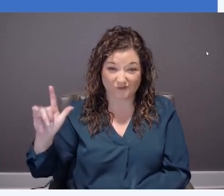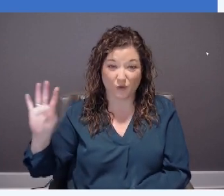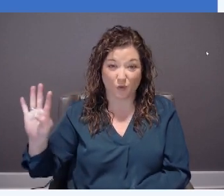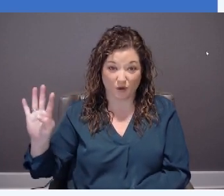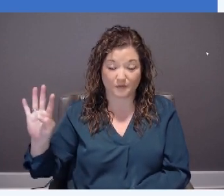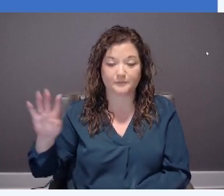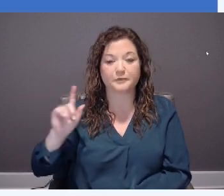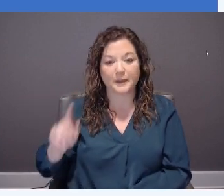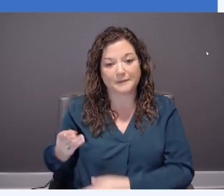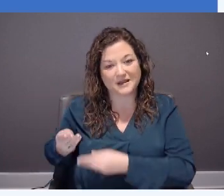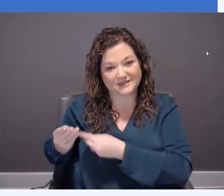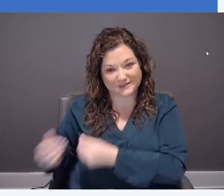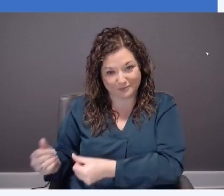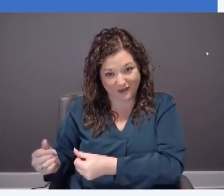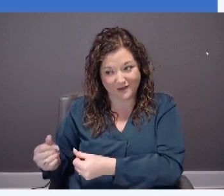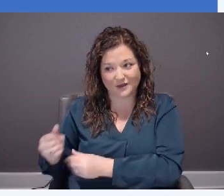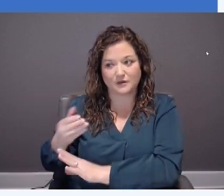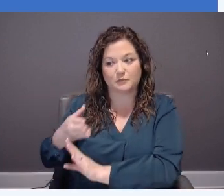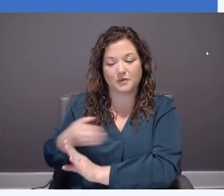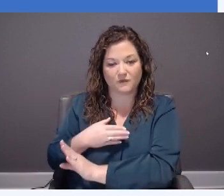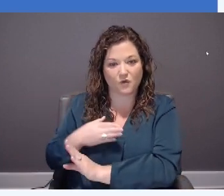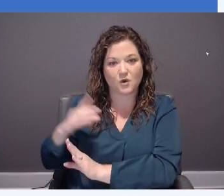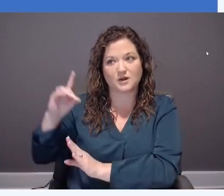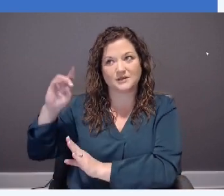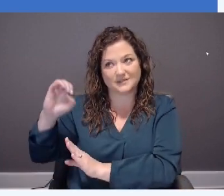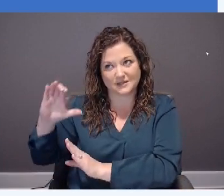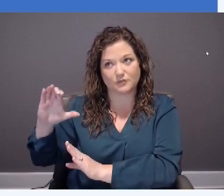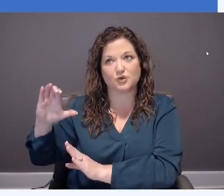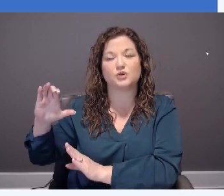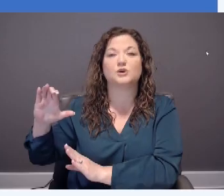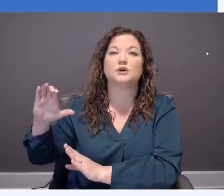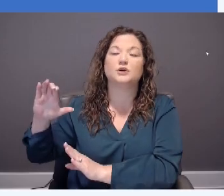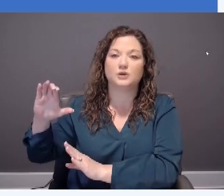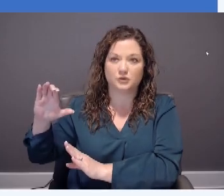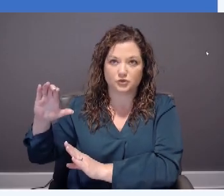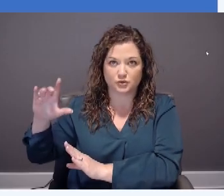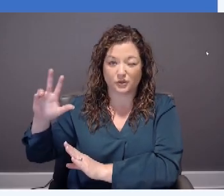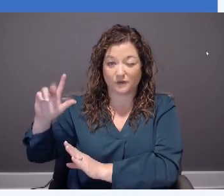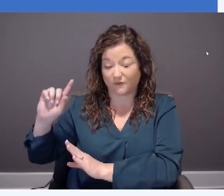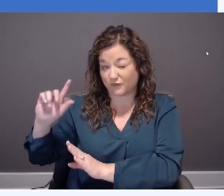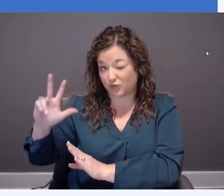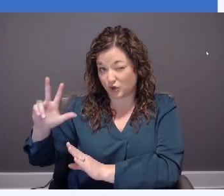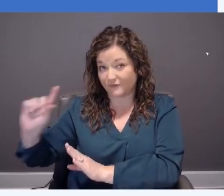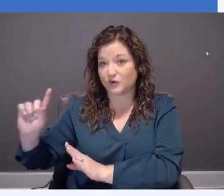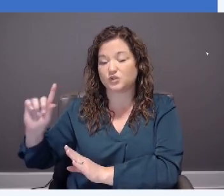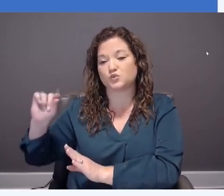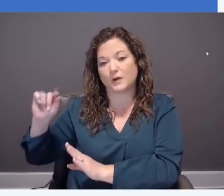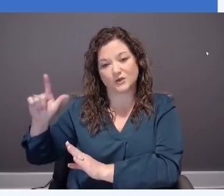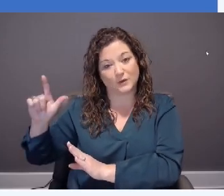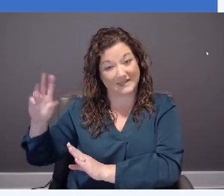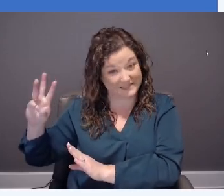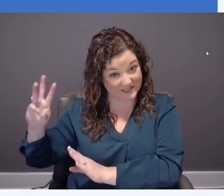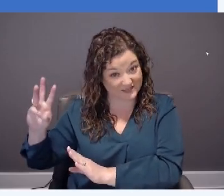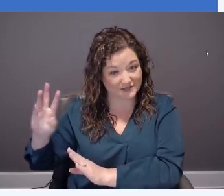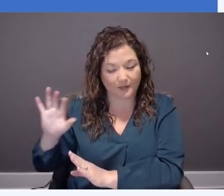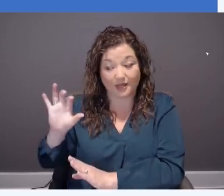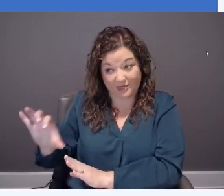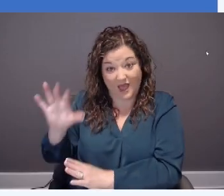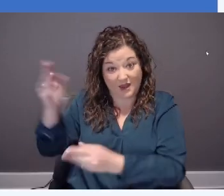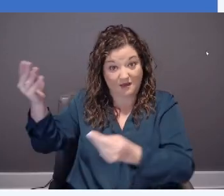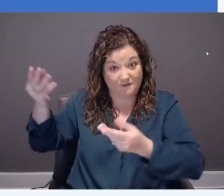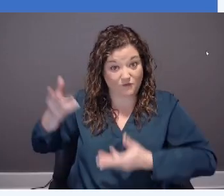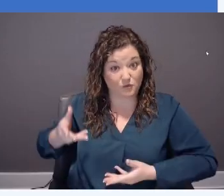for these funds December 31st of 2026. Now based on that information, we will be looking